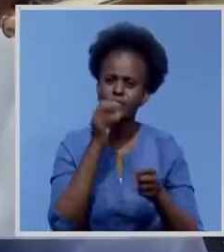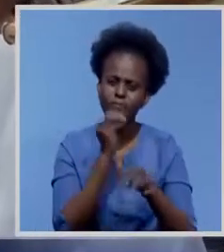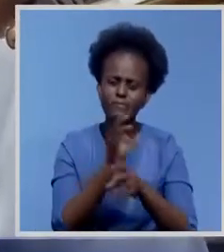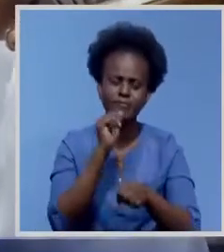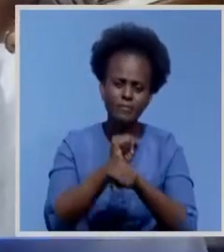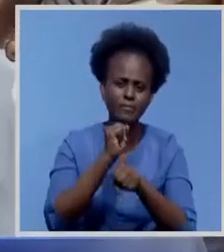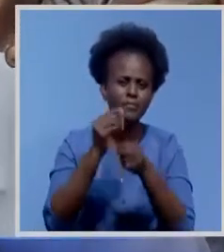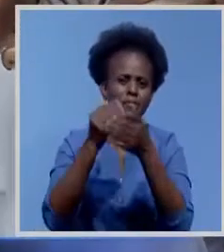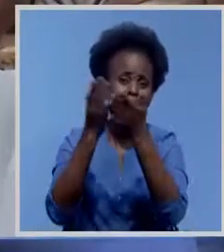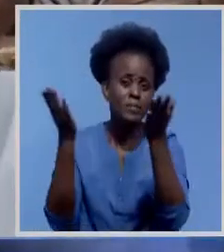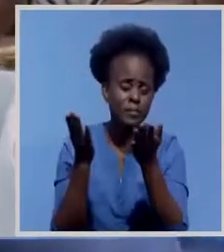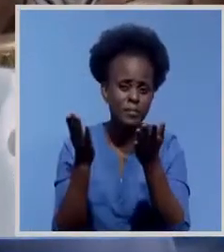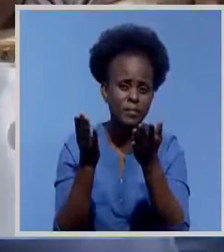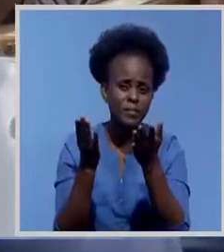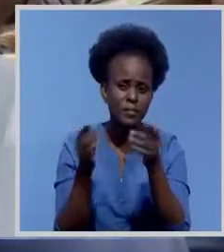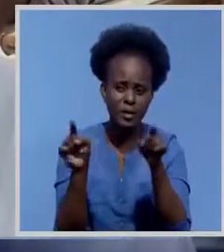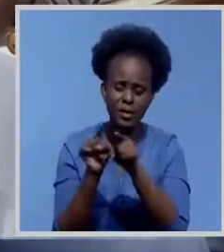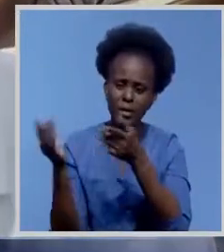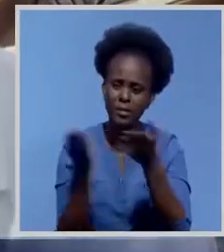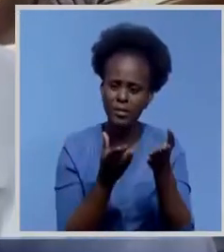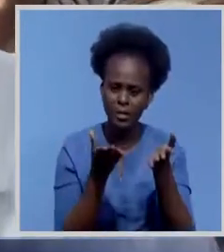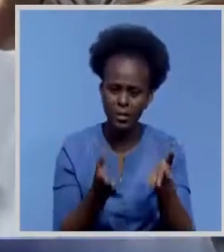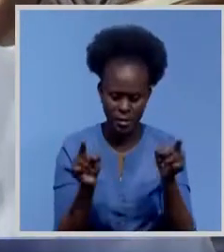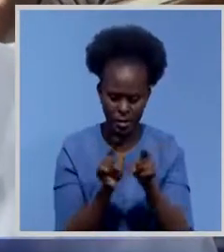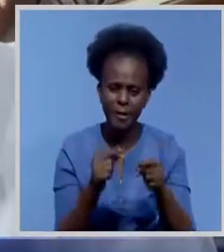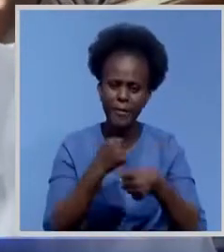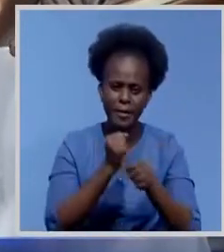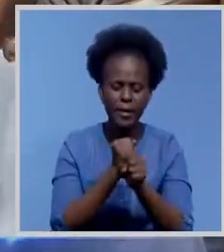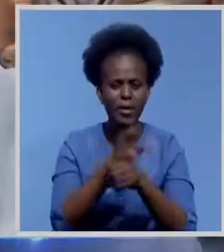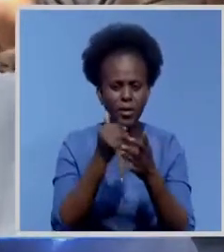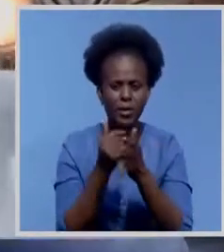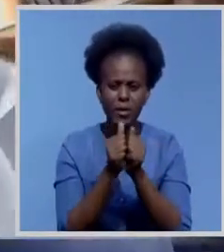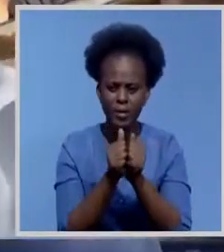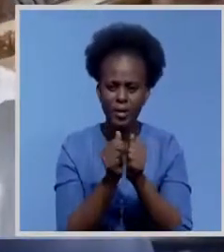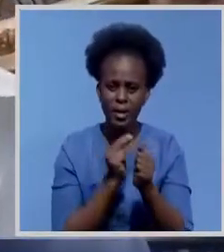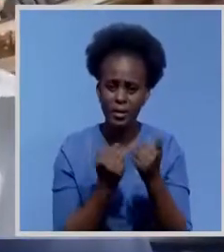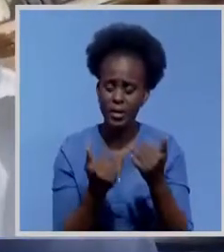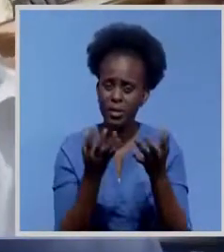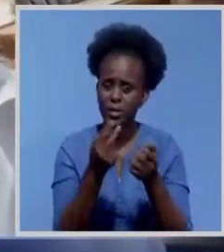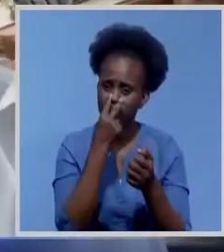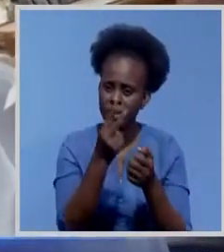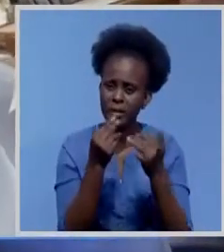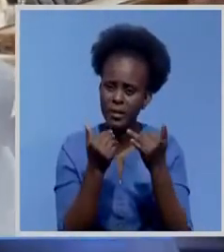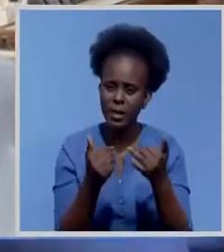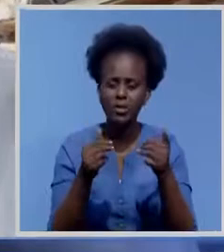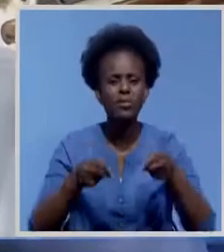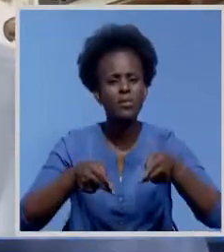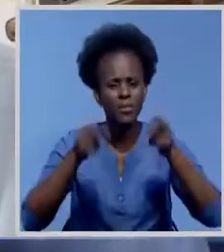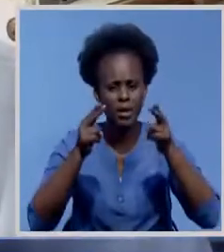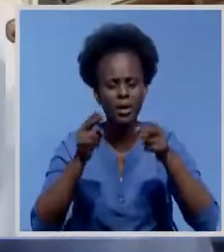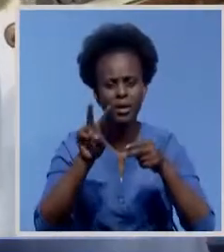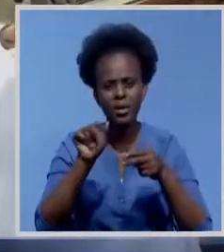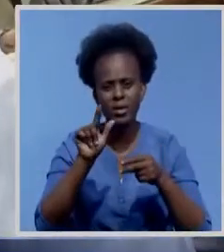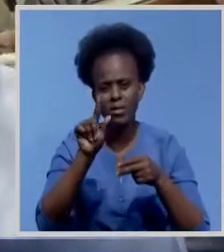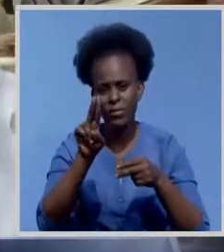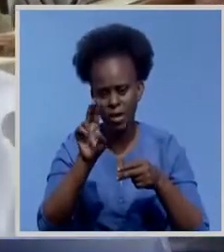somewhere and we bring the components here and we put them together. We would want to see a bit more value addition, a bit